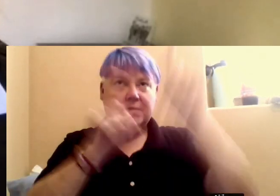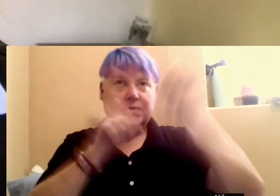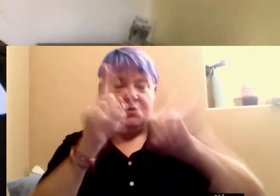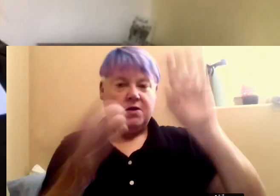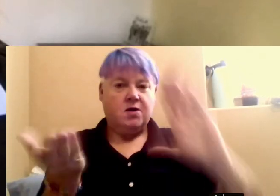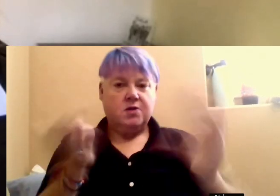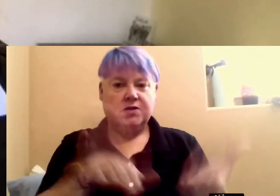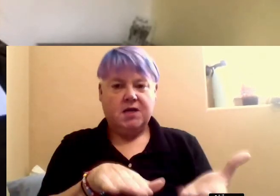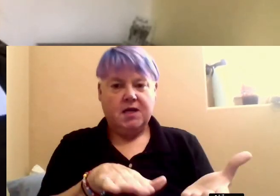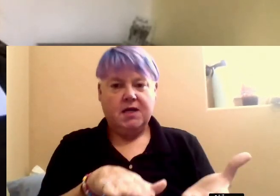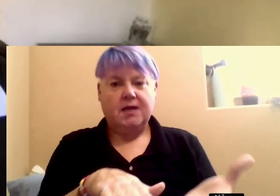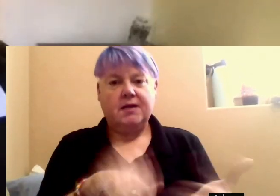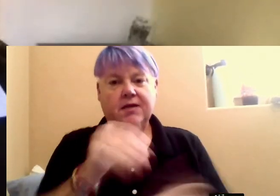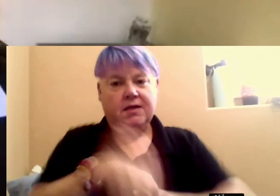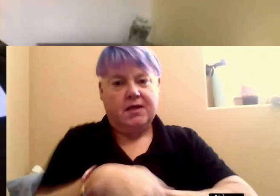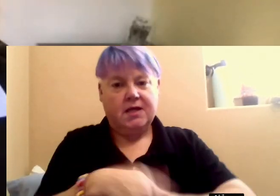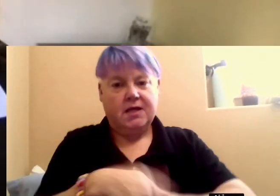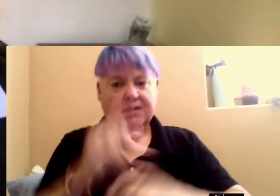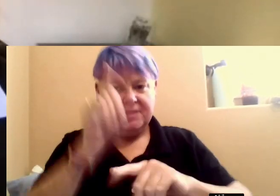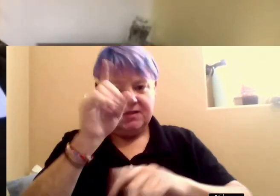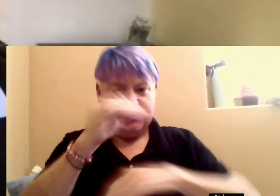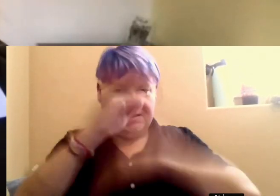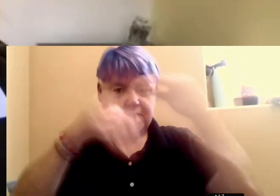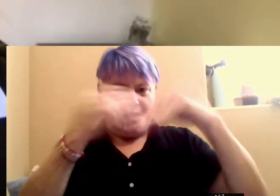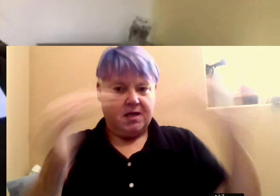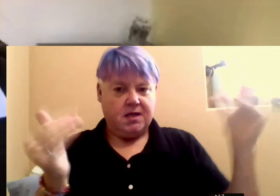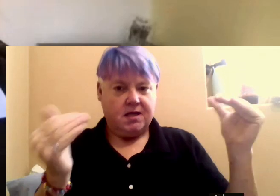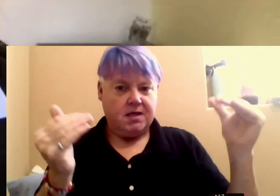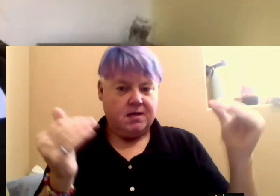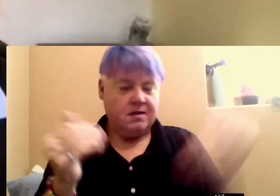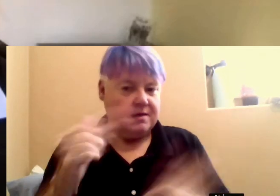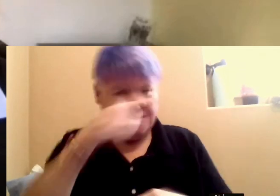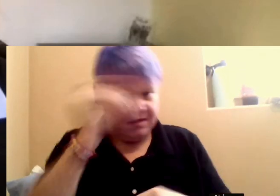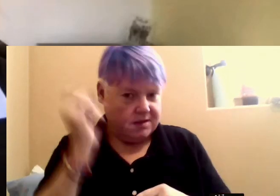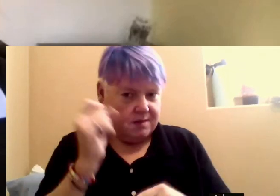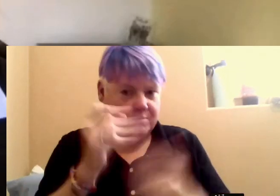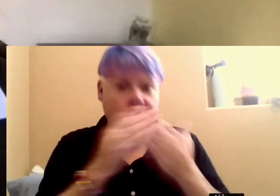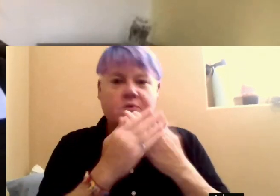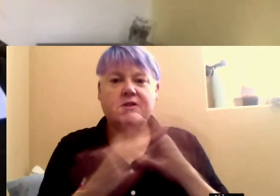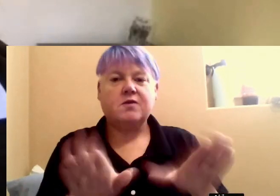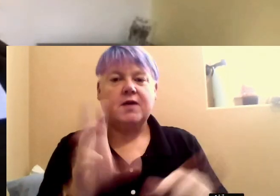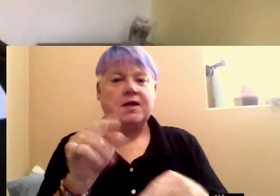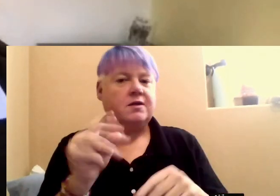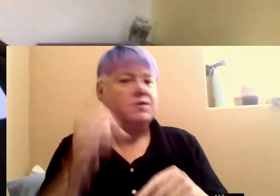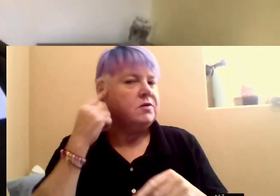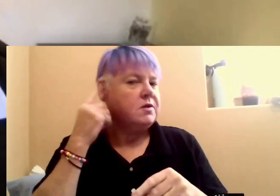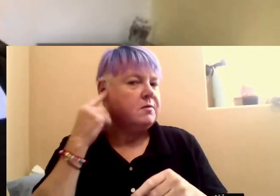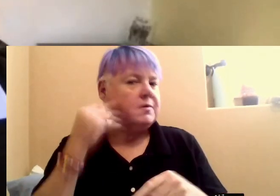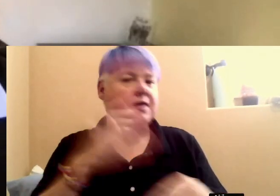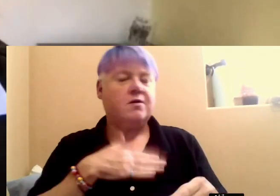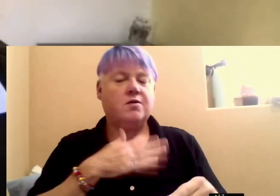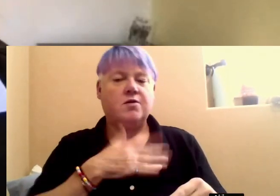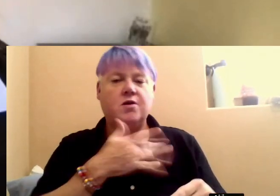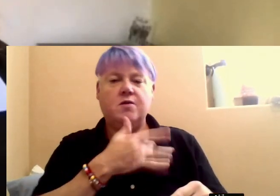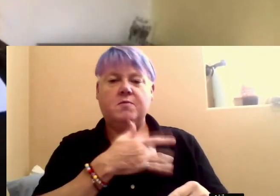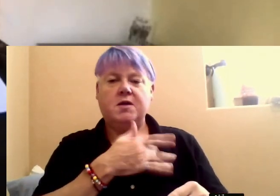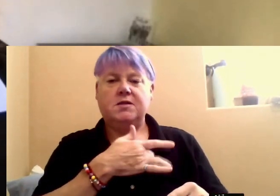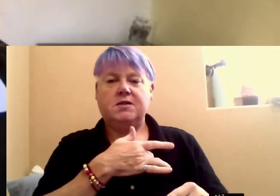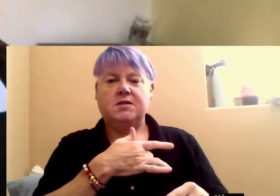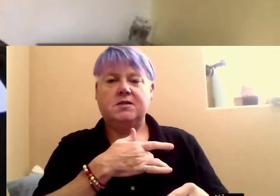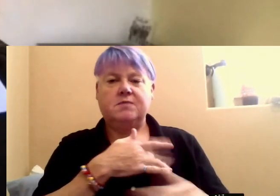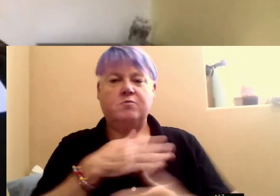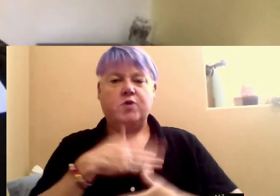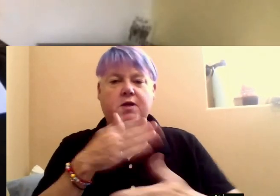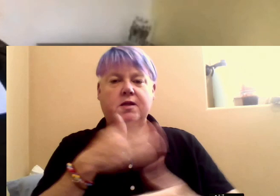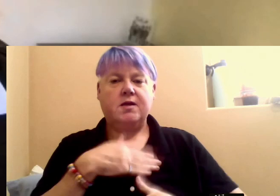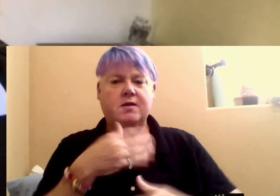inky sky. The upscale suburb was eerily quiet, no sound but my own breath, my own heartbeat. Still,